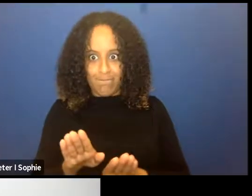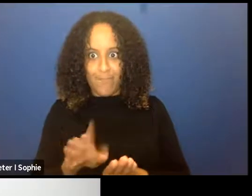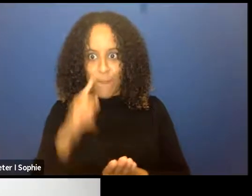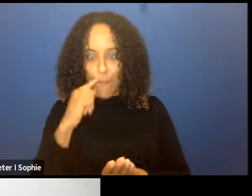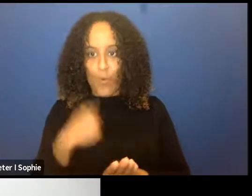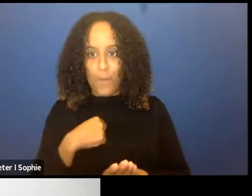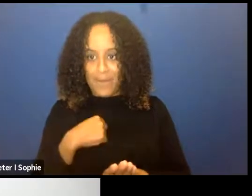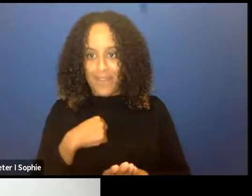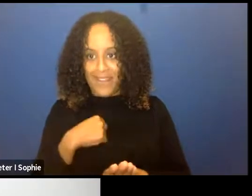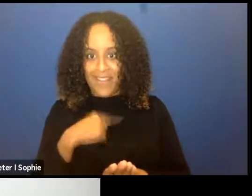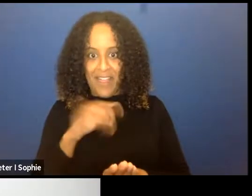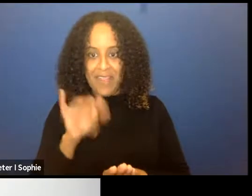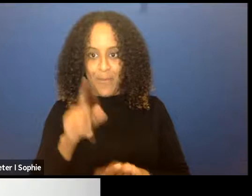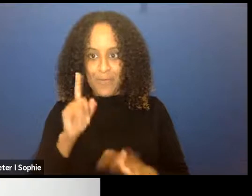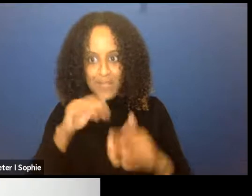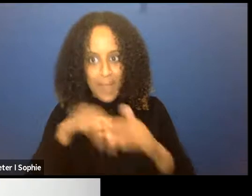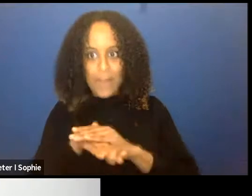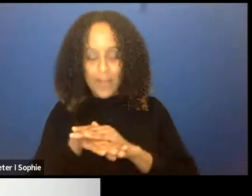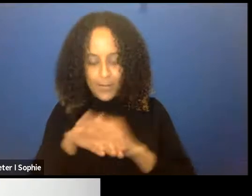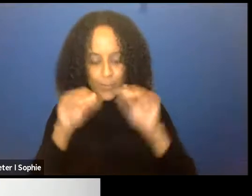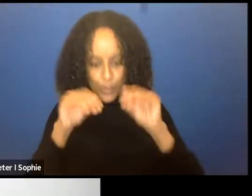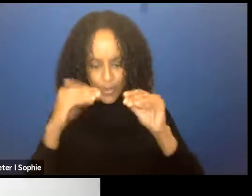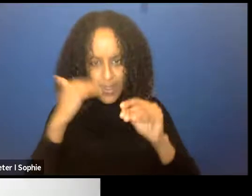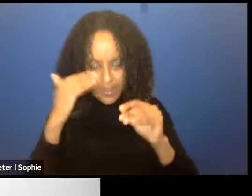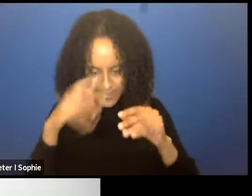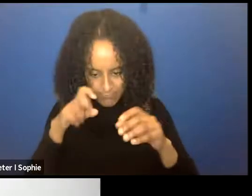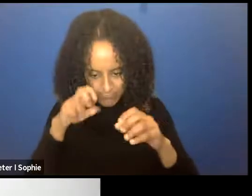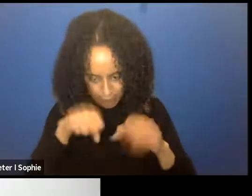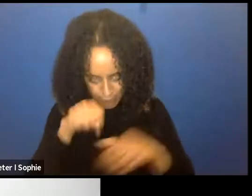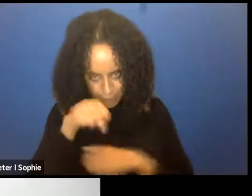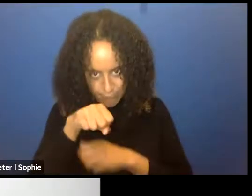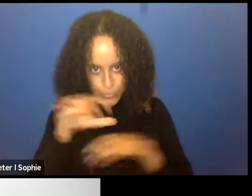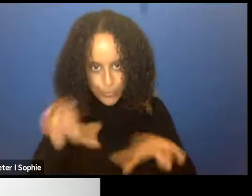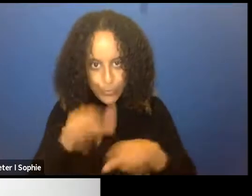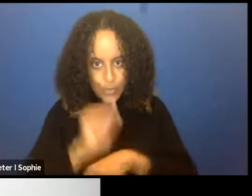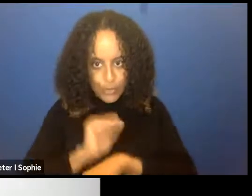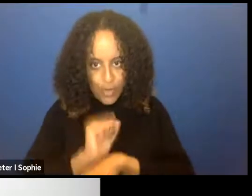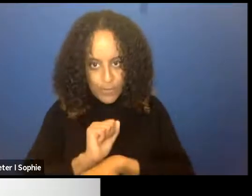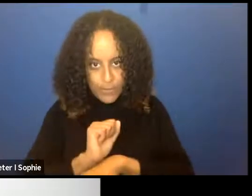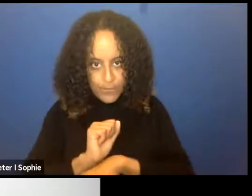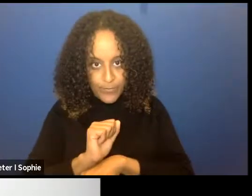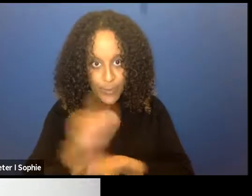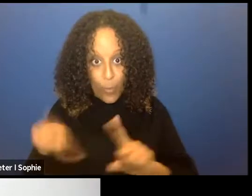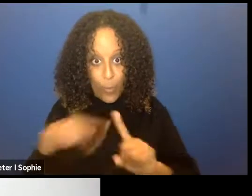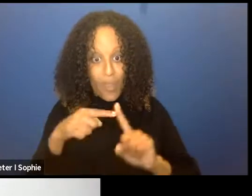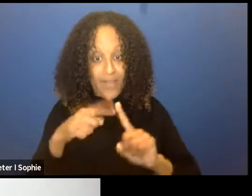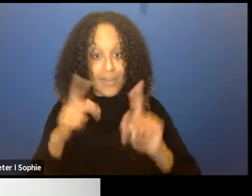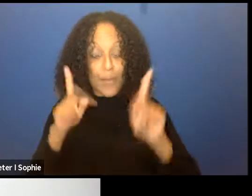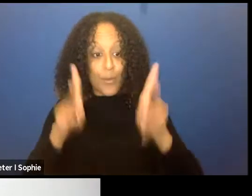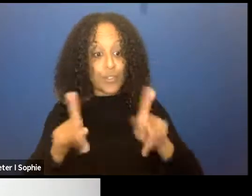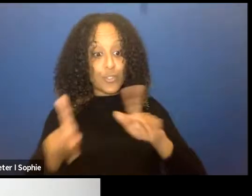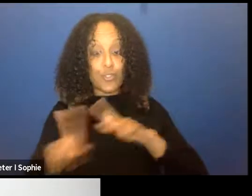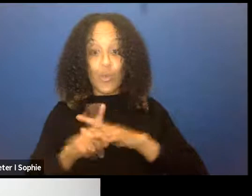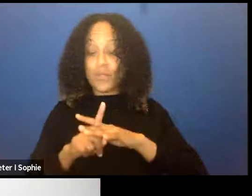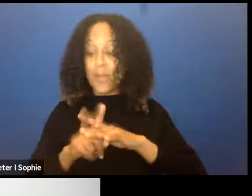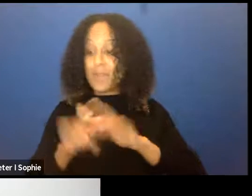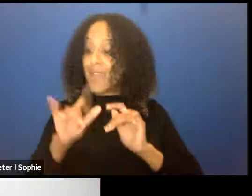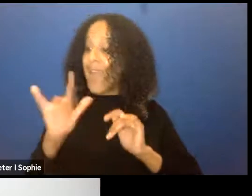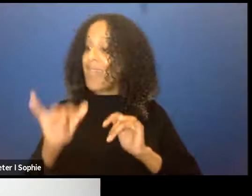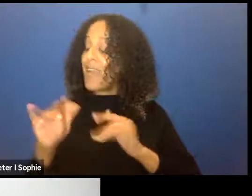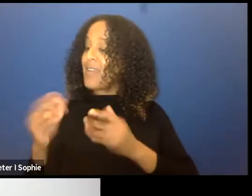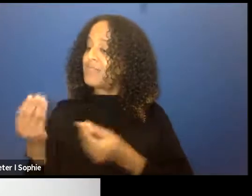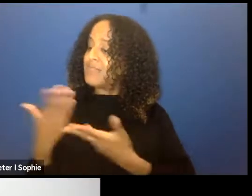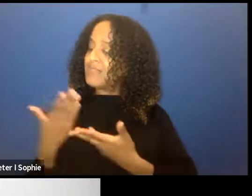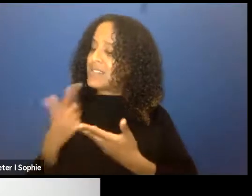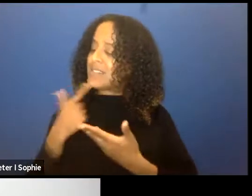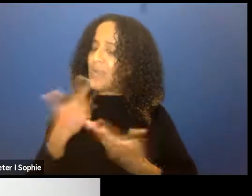me, it was like, come in, put your head down and do the job. But when someone shows up as an ally and says, what can I